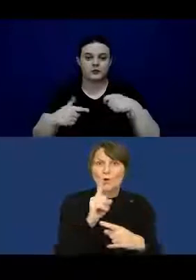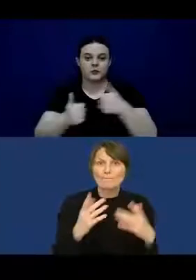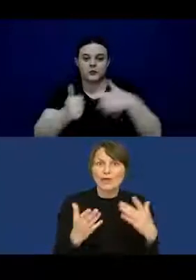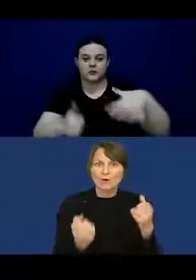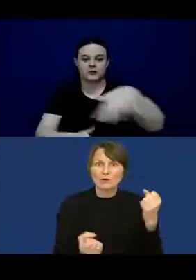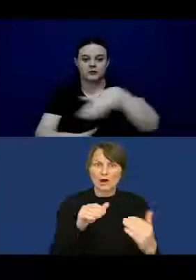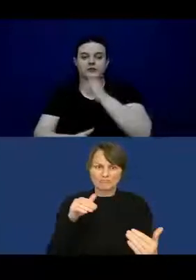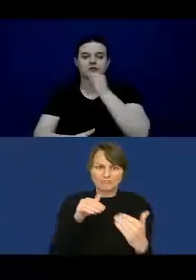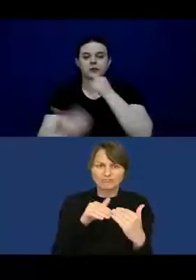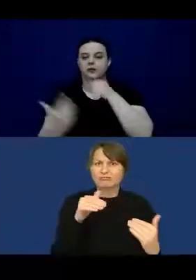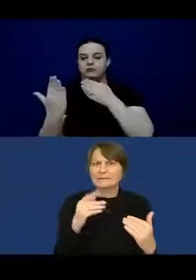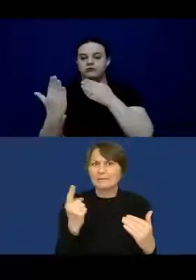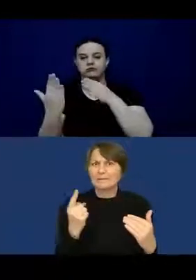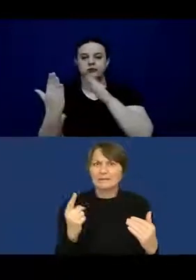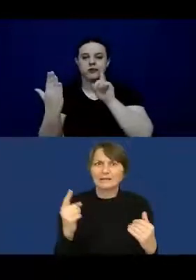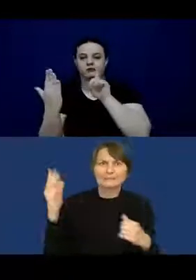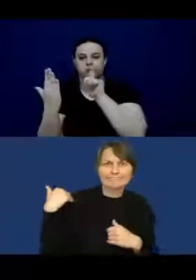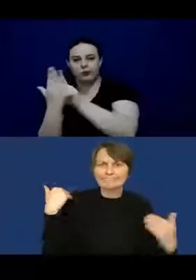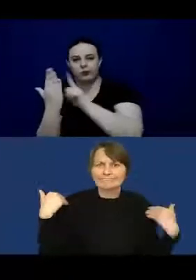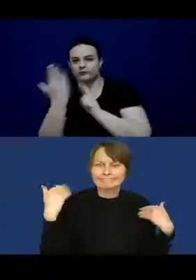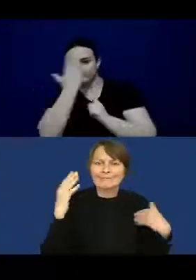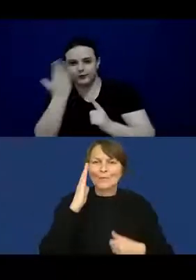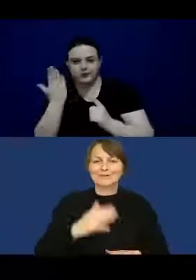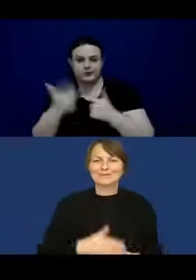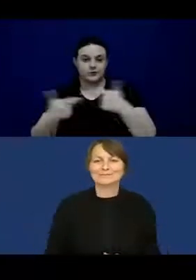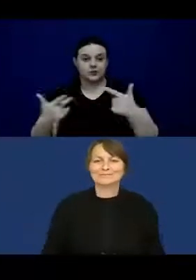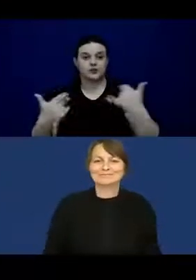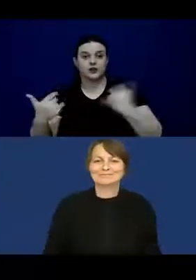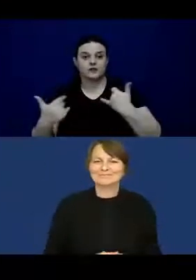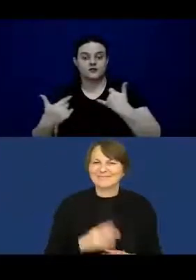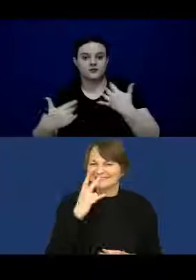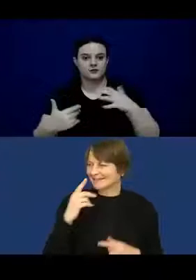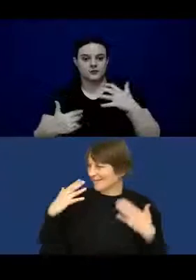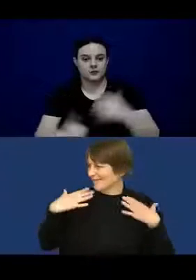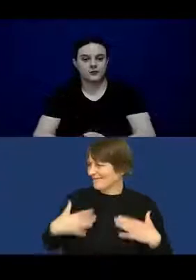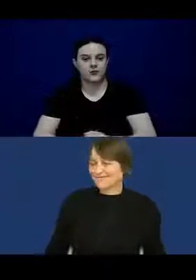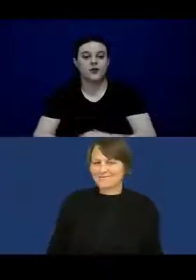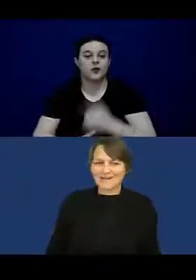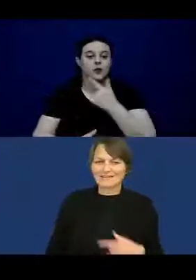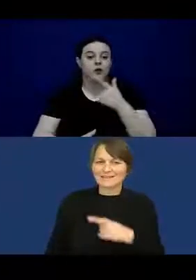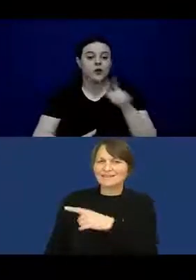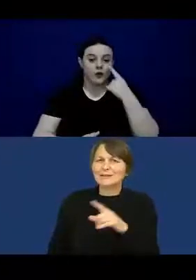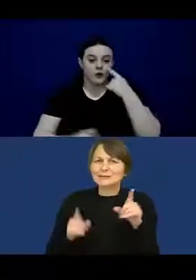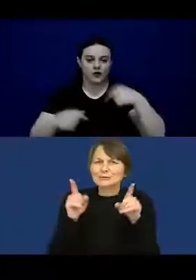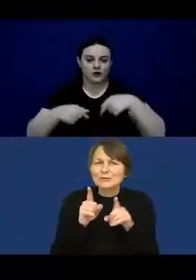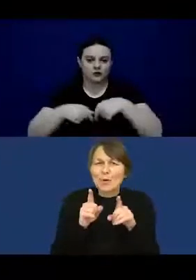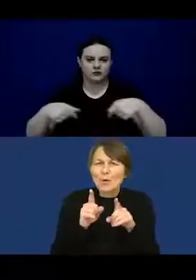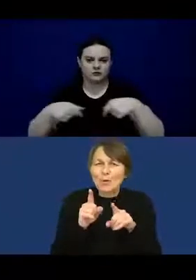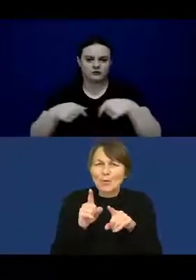with something. At the center of the vest, we see a small sort of silver and black object with